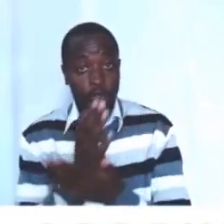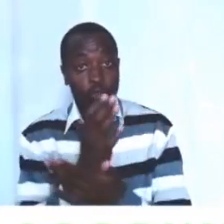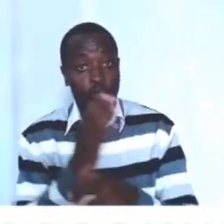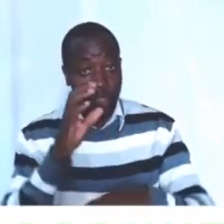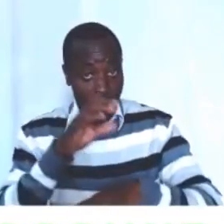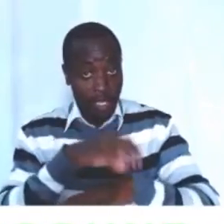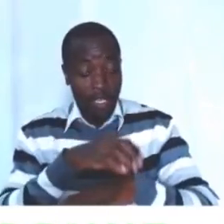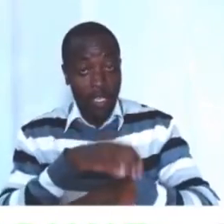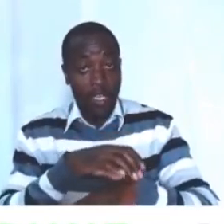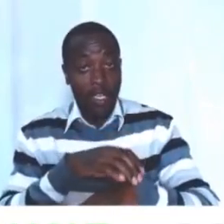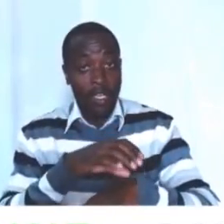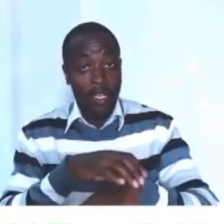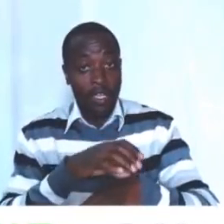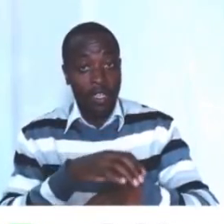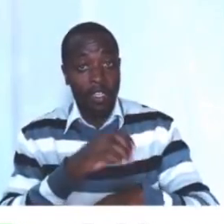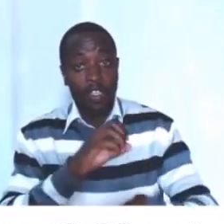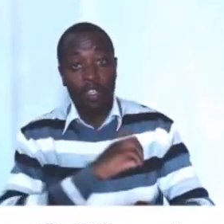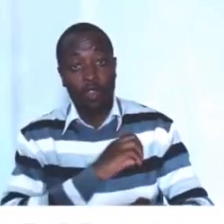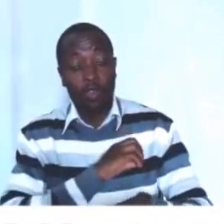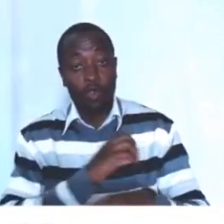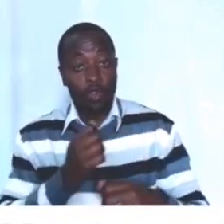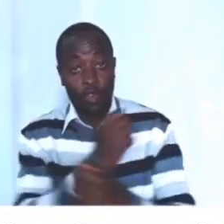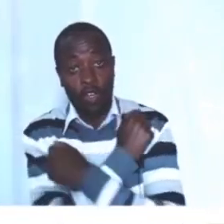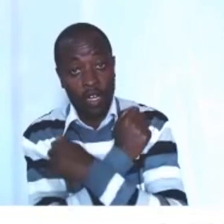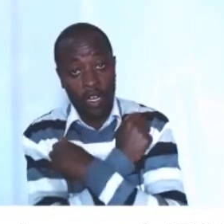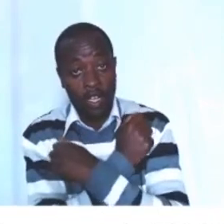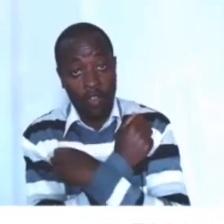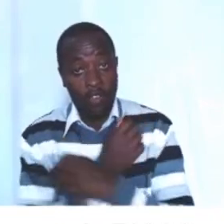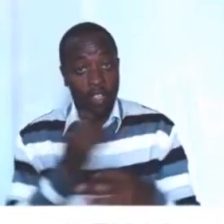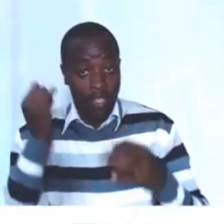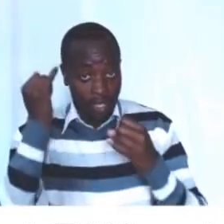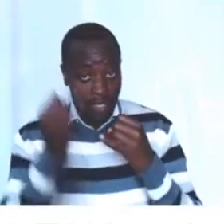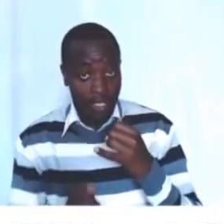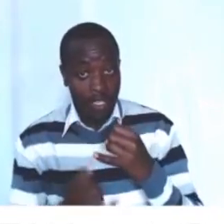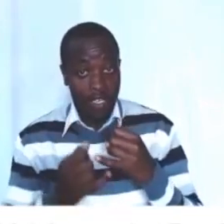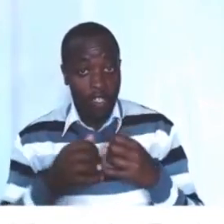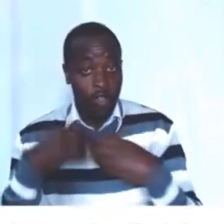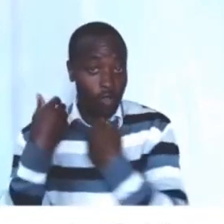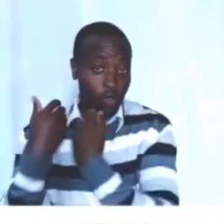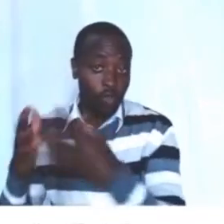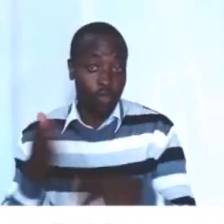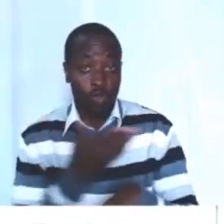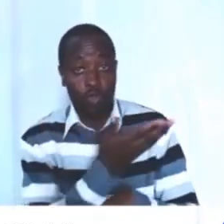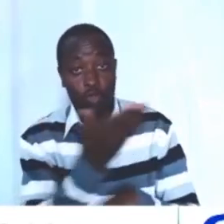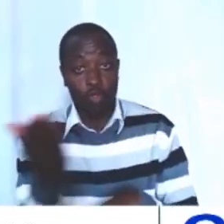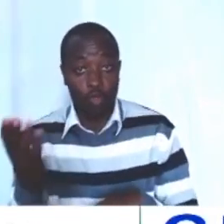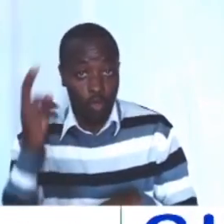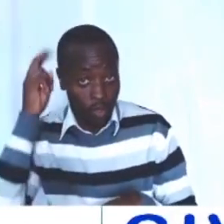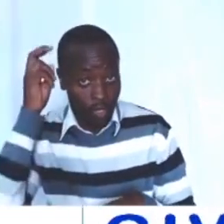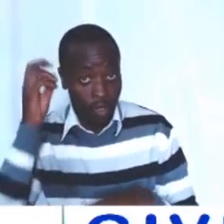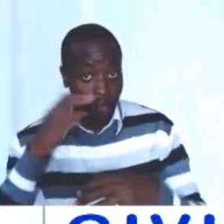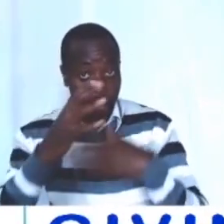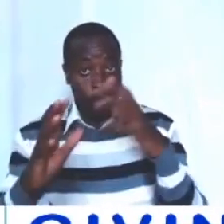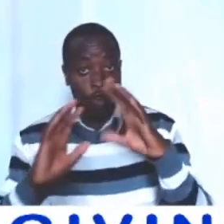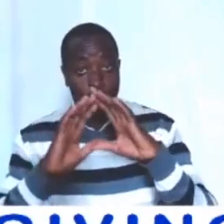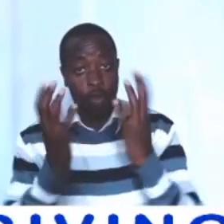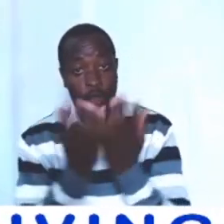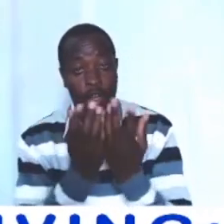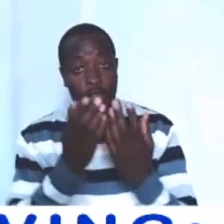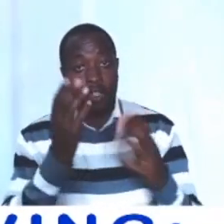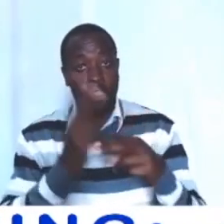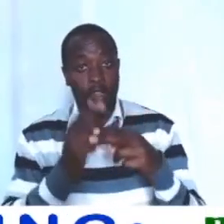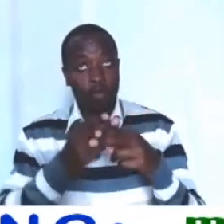other, the self-centeredness, and finally we lose you to the demonic world. In the name of God the